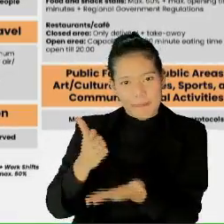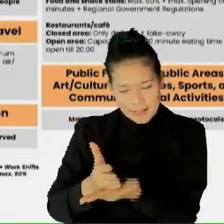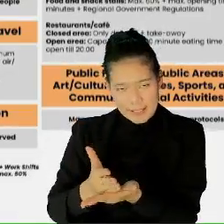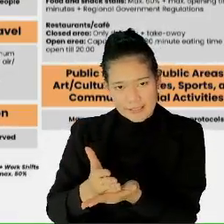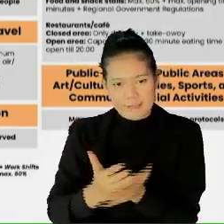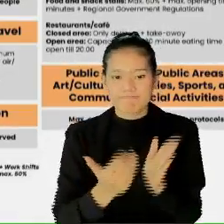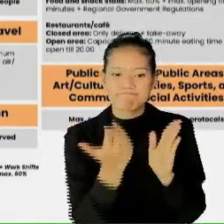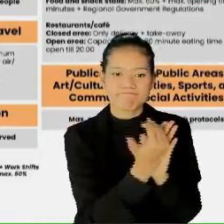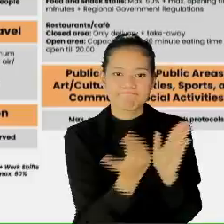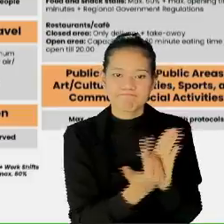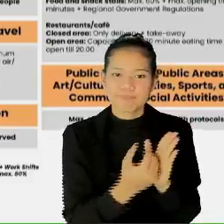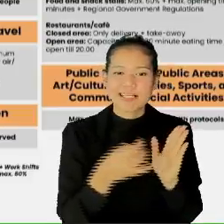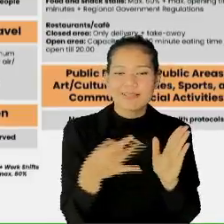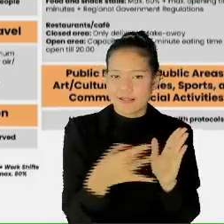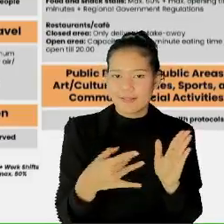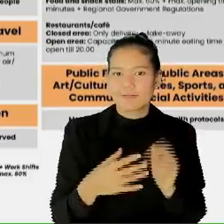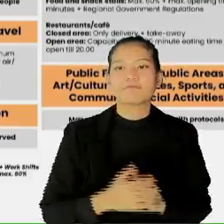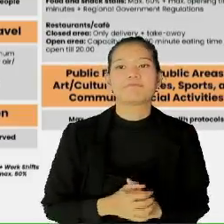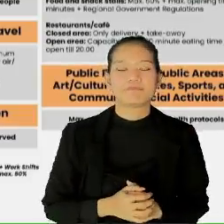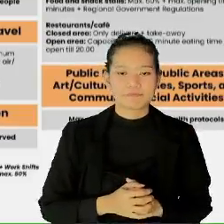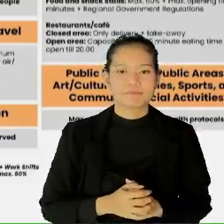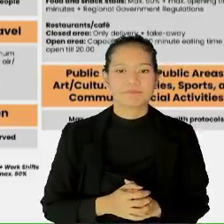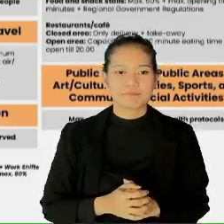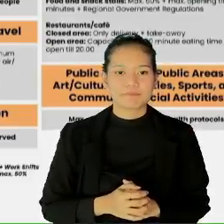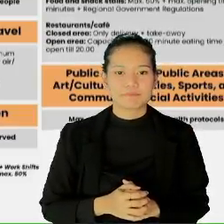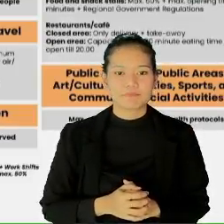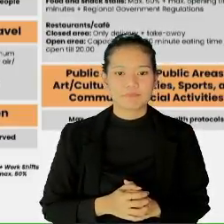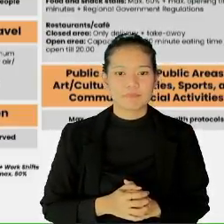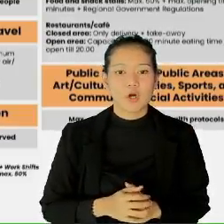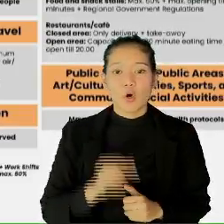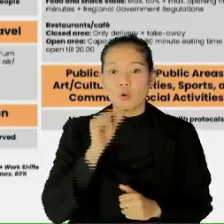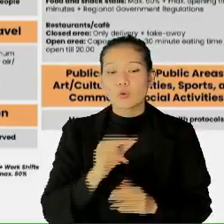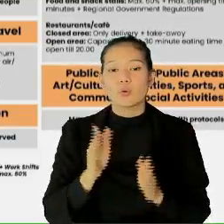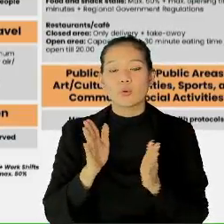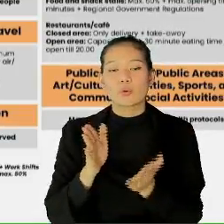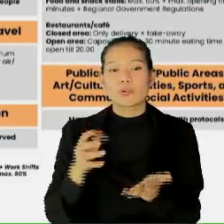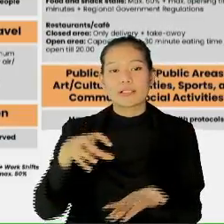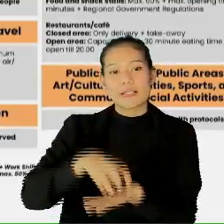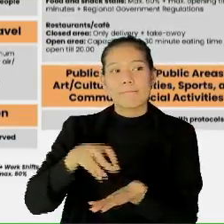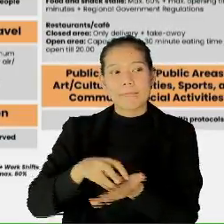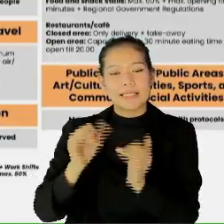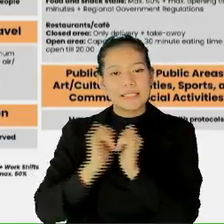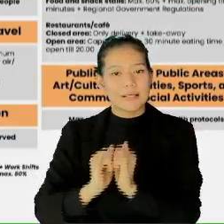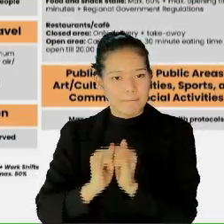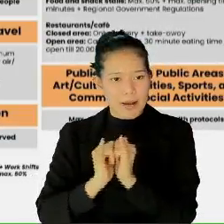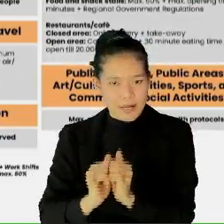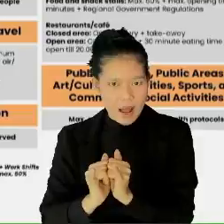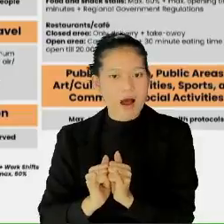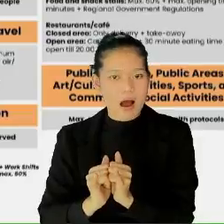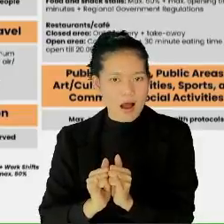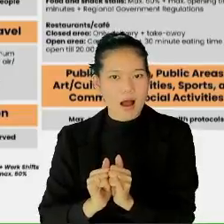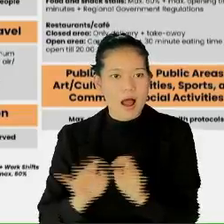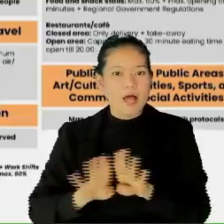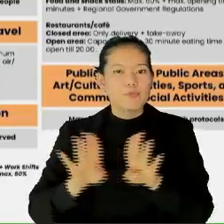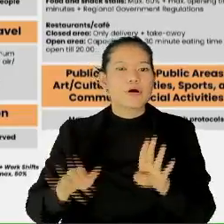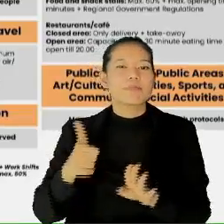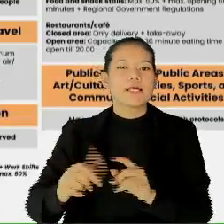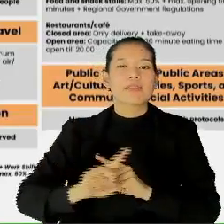regions as well. And places of worship are gradually opening with the capacity